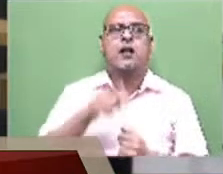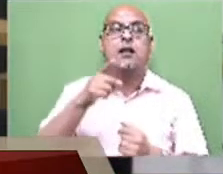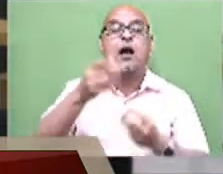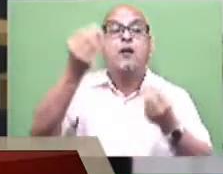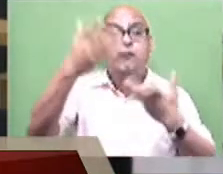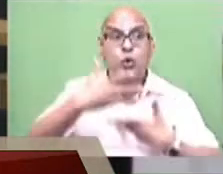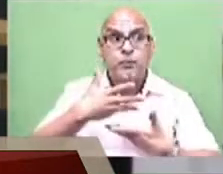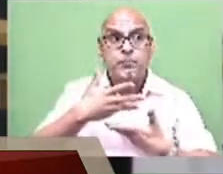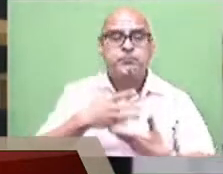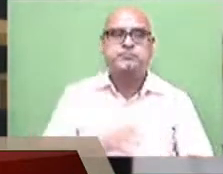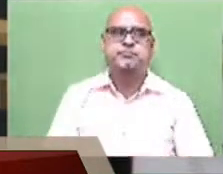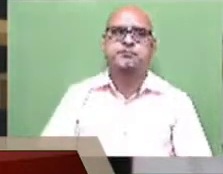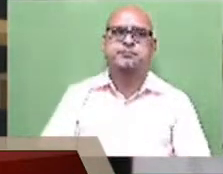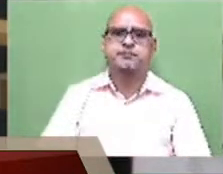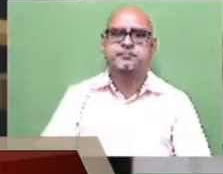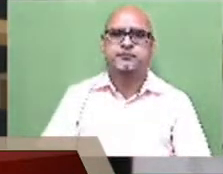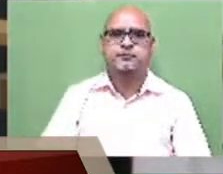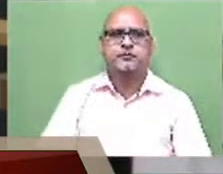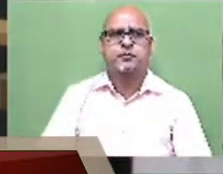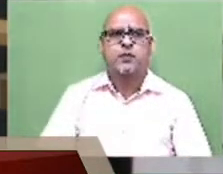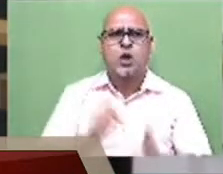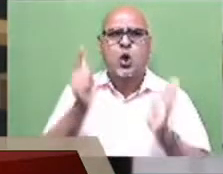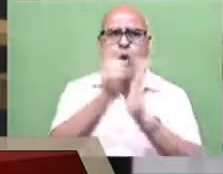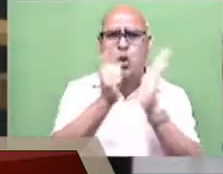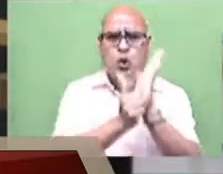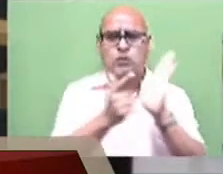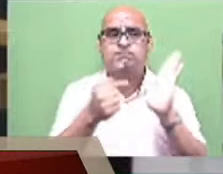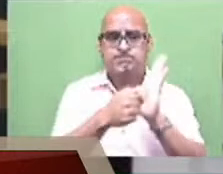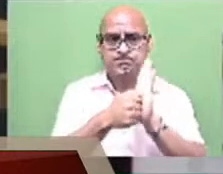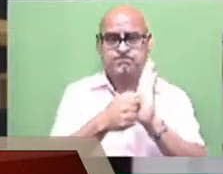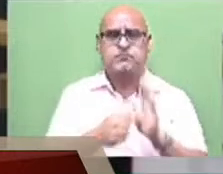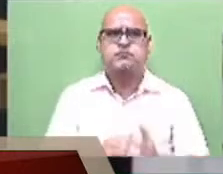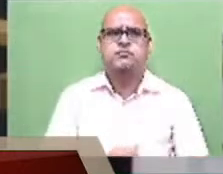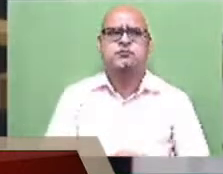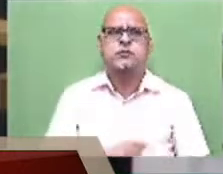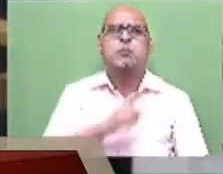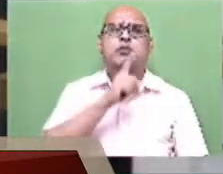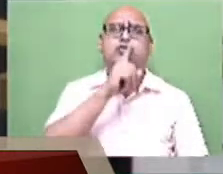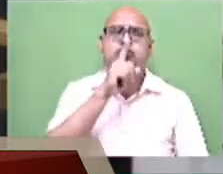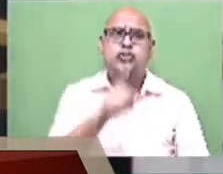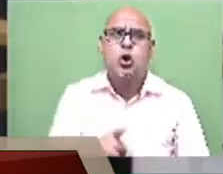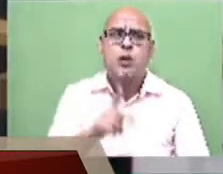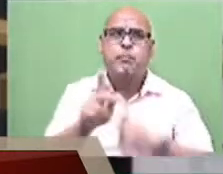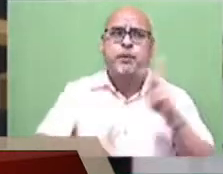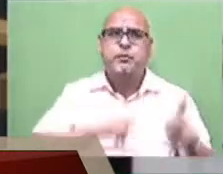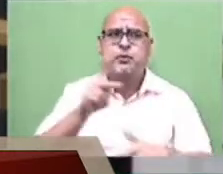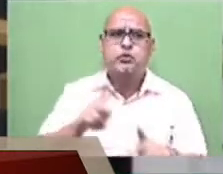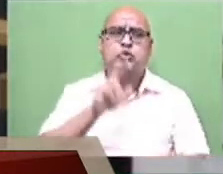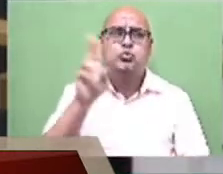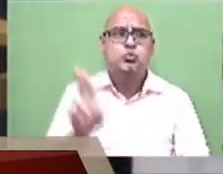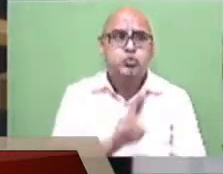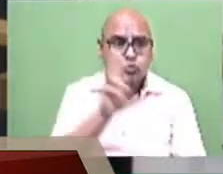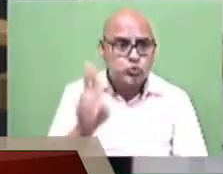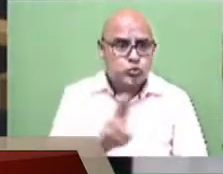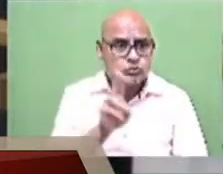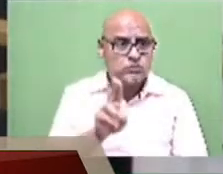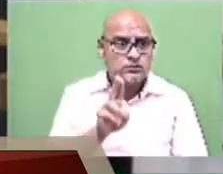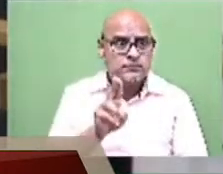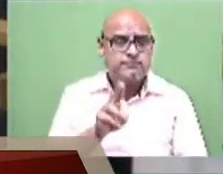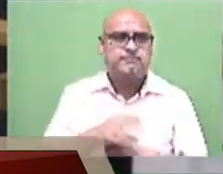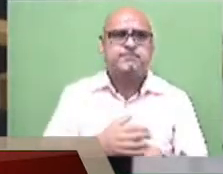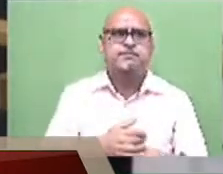particular piece of legislation will in fact be enforced, or whether or not we are coming here as a PR game for the government in its fight against